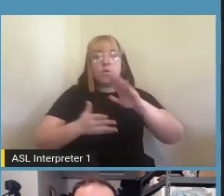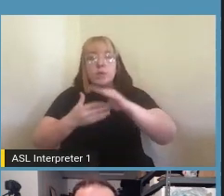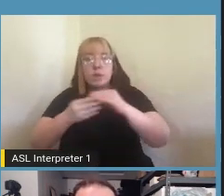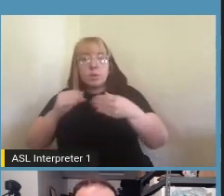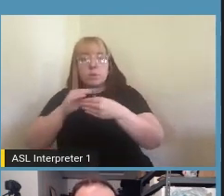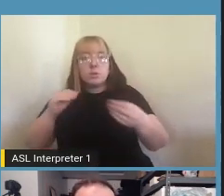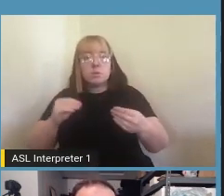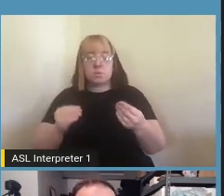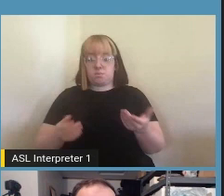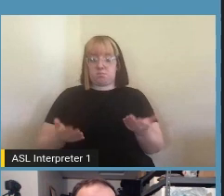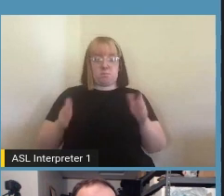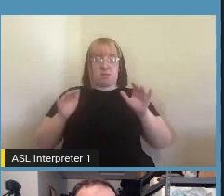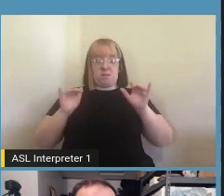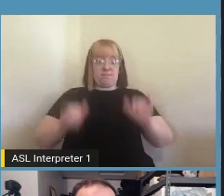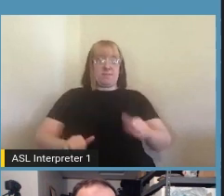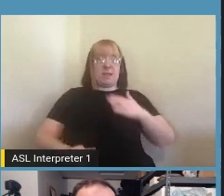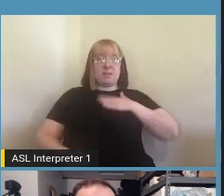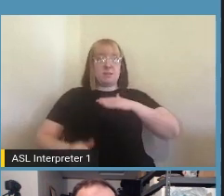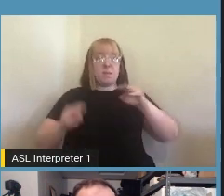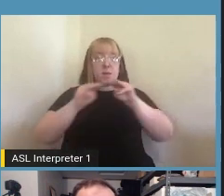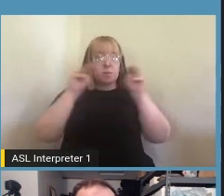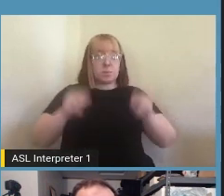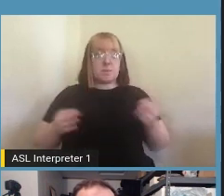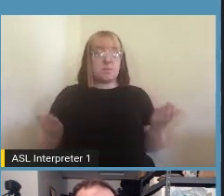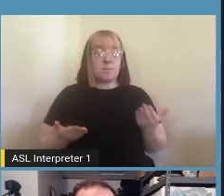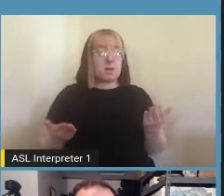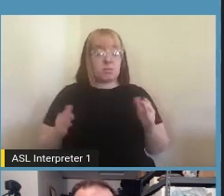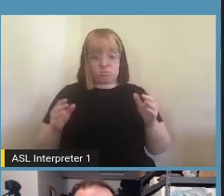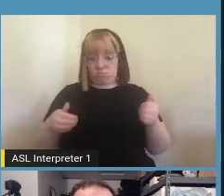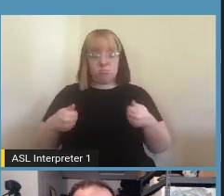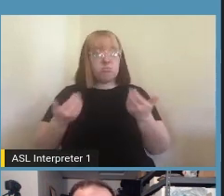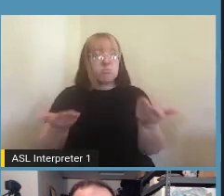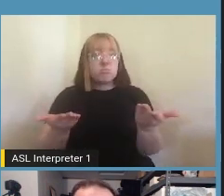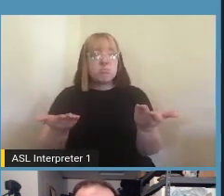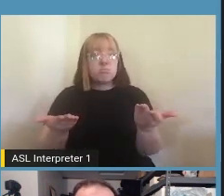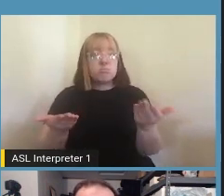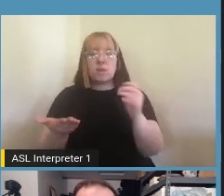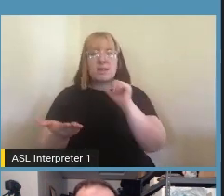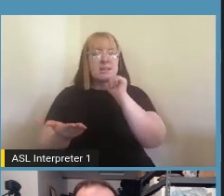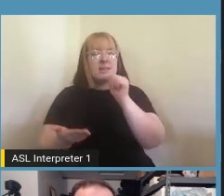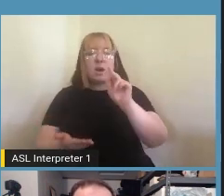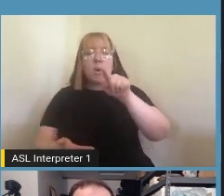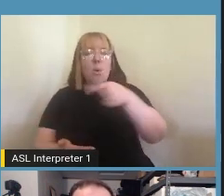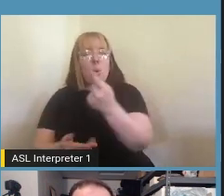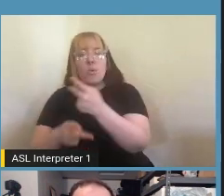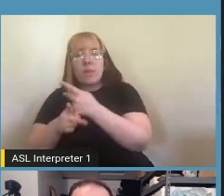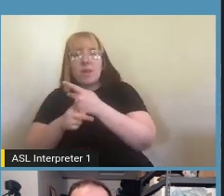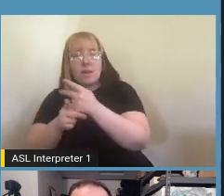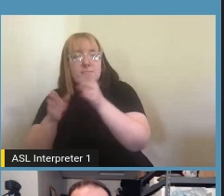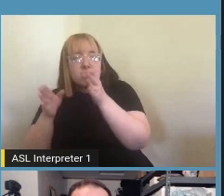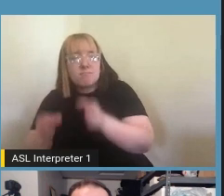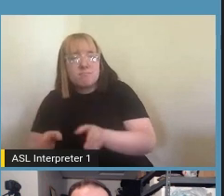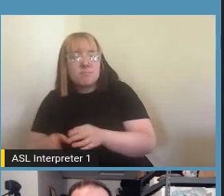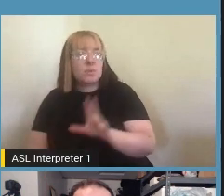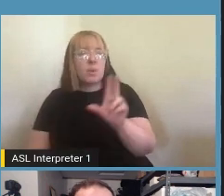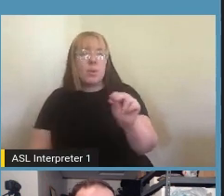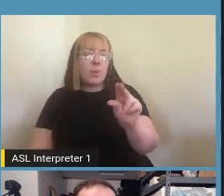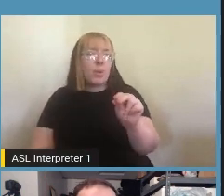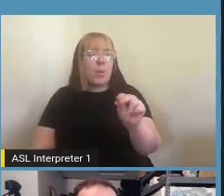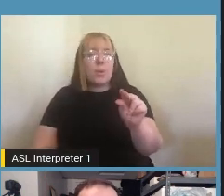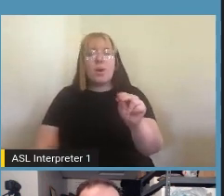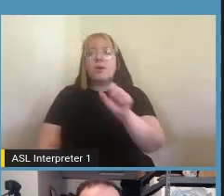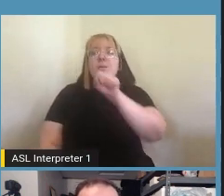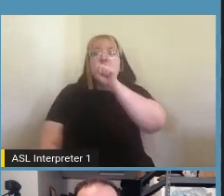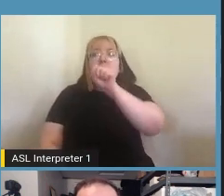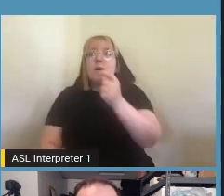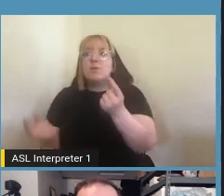we feel like our role is here. I'm not just a housekeeper, but I love to do what I do. I love that I